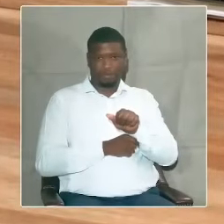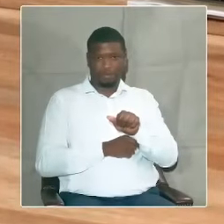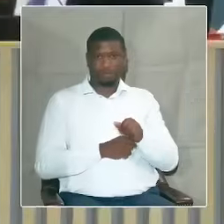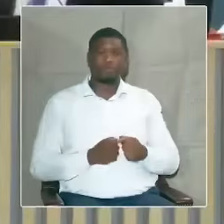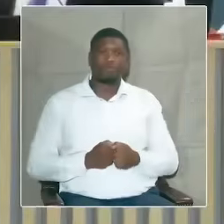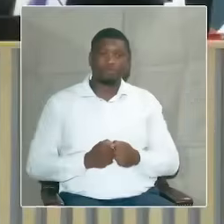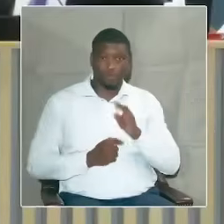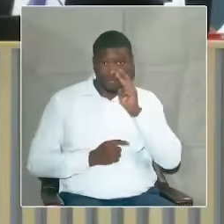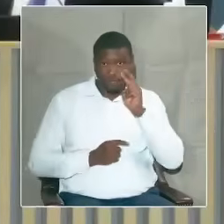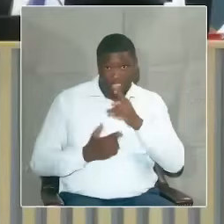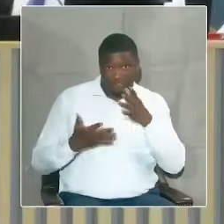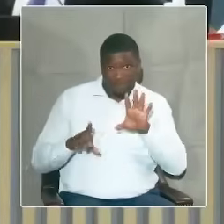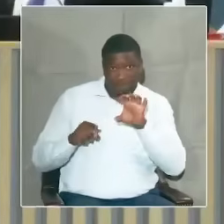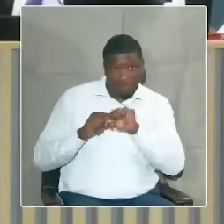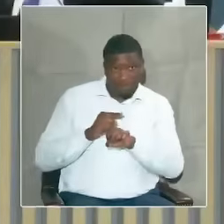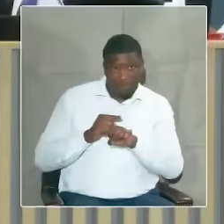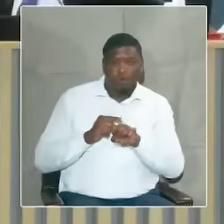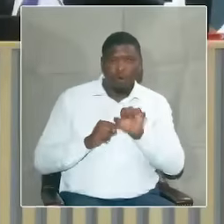You see that?